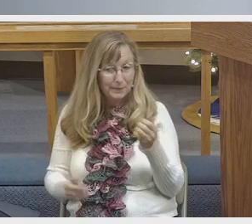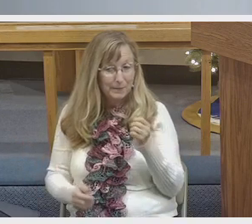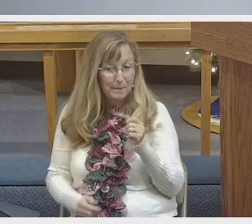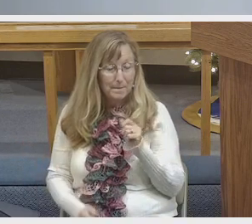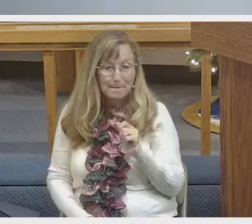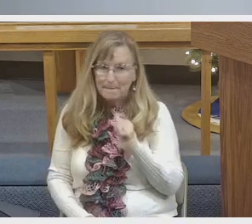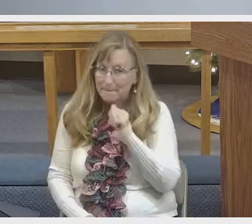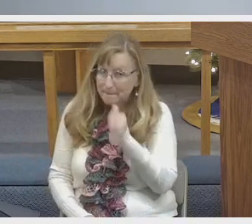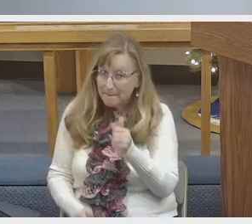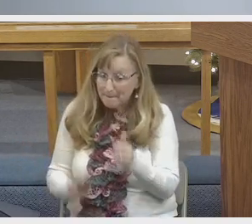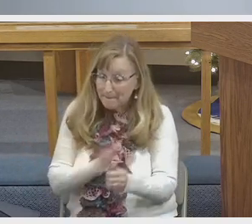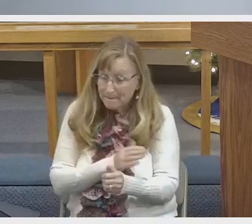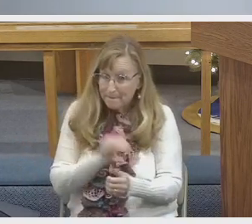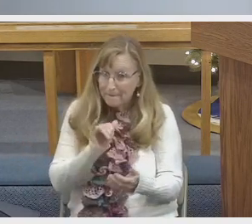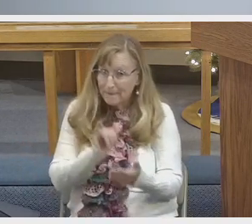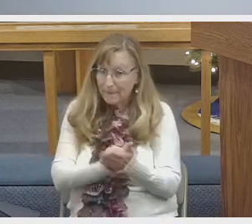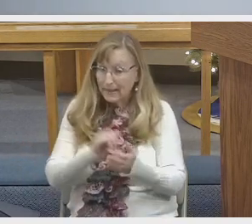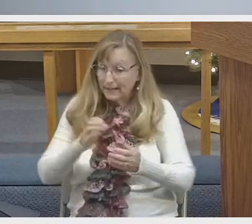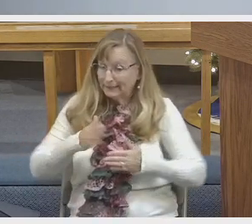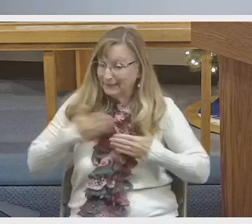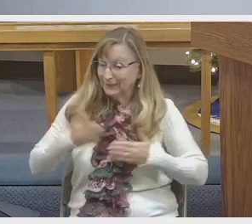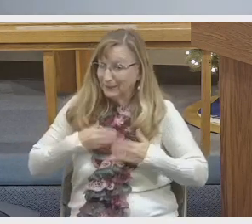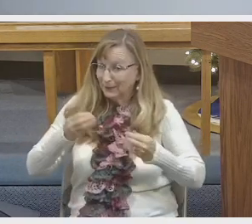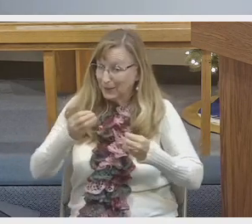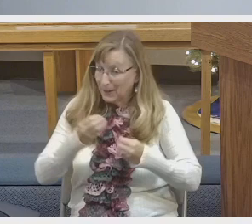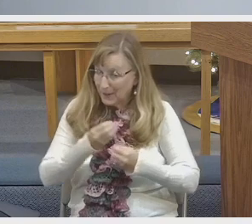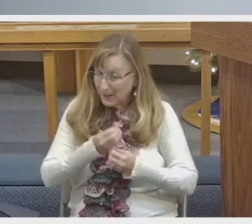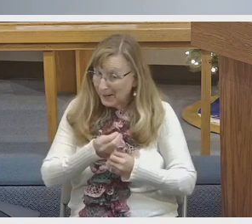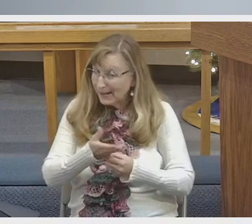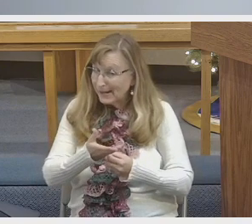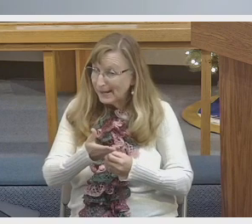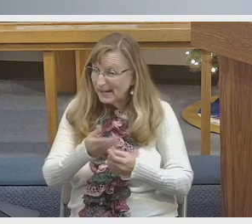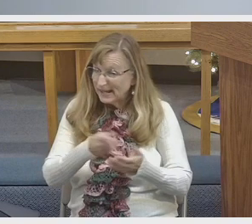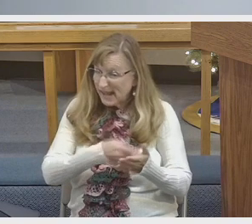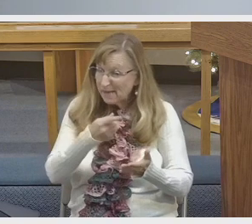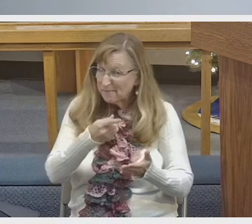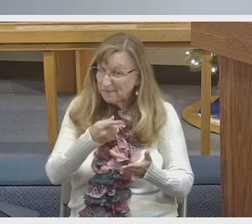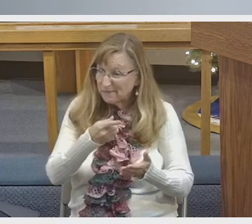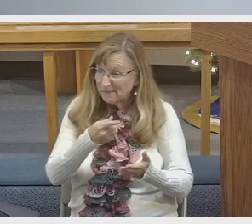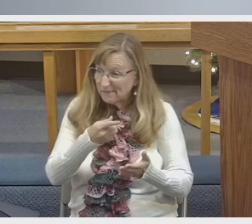We did not sing joy to the some.